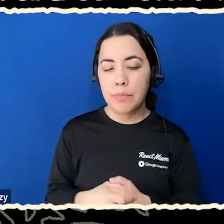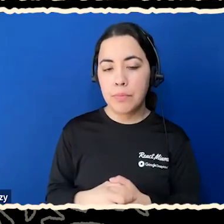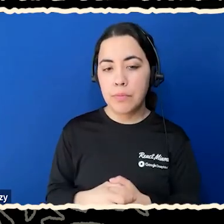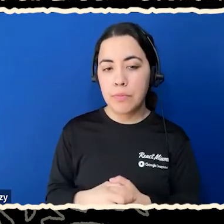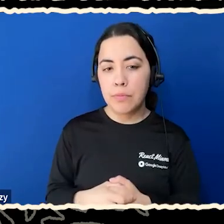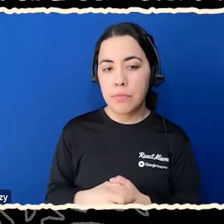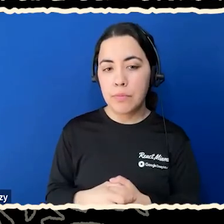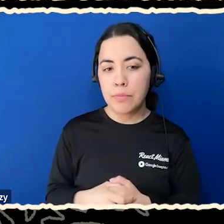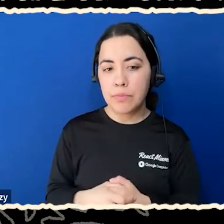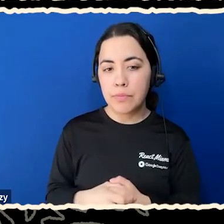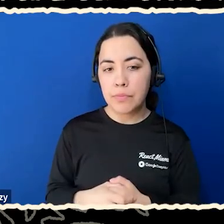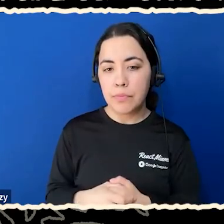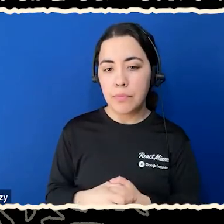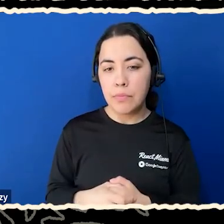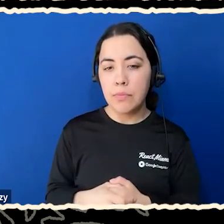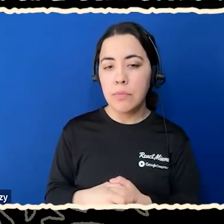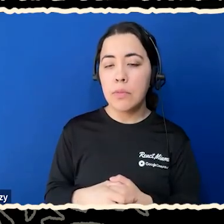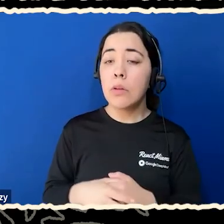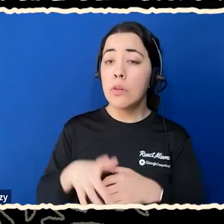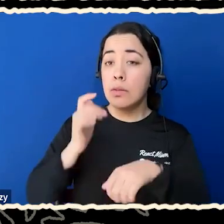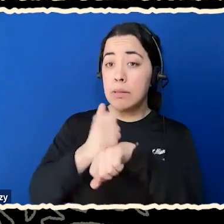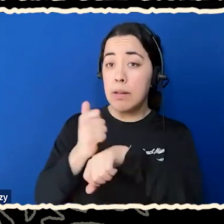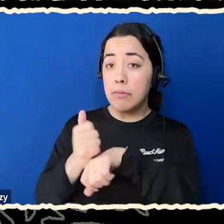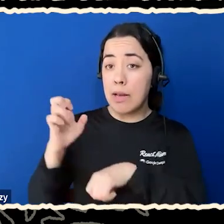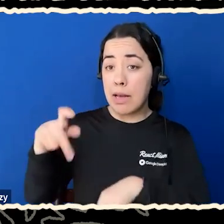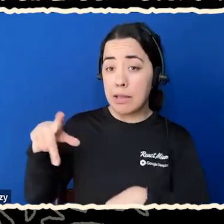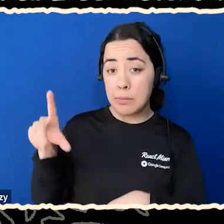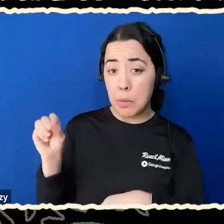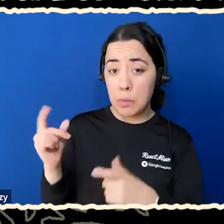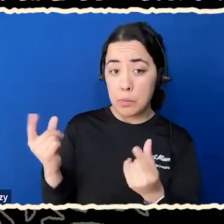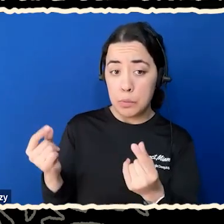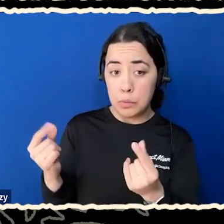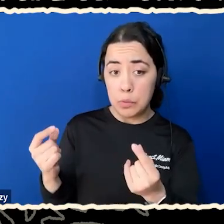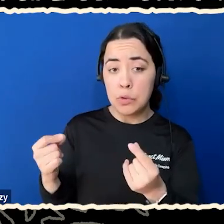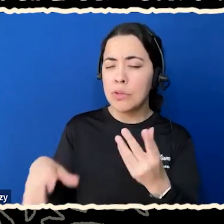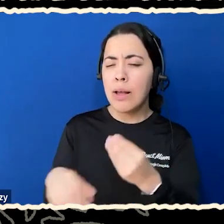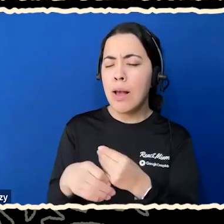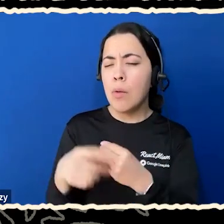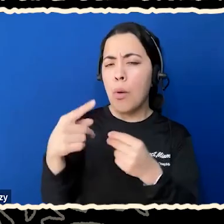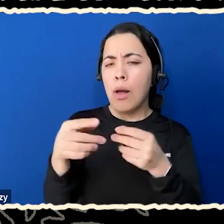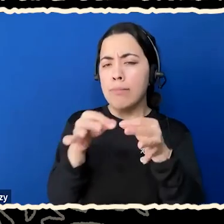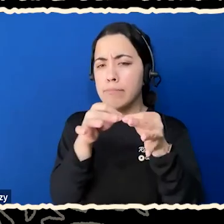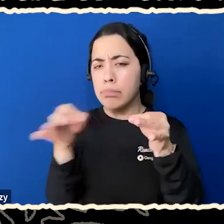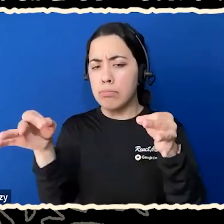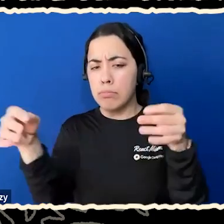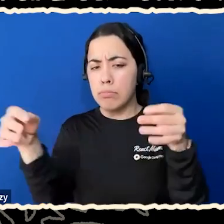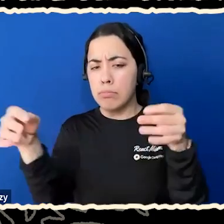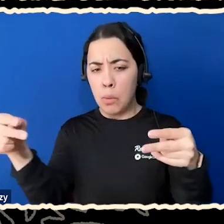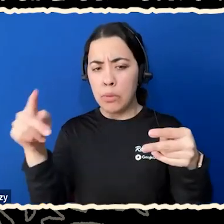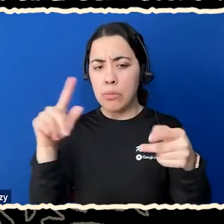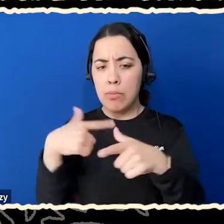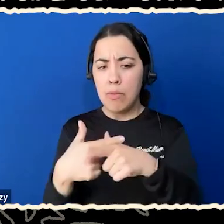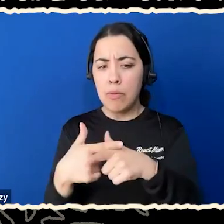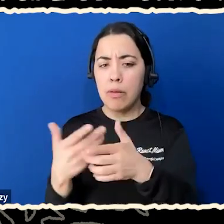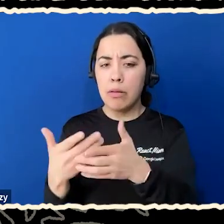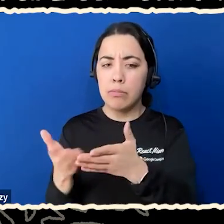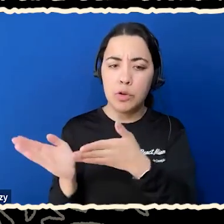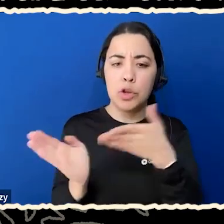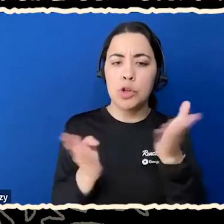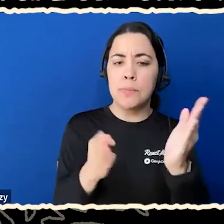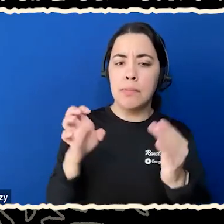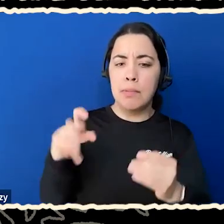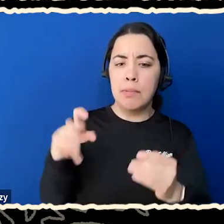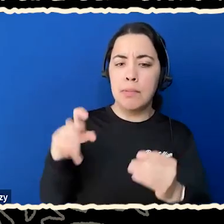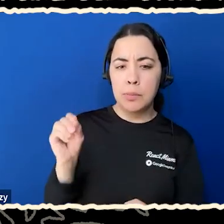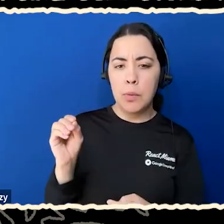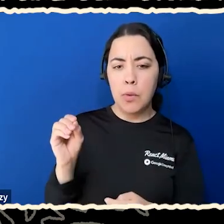an Expo config plugin, so you just add this plugin to the list in app.json, and that's it. And I hope you remember the slide that we talked through at